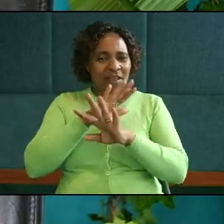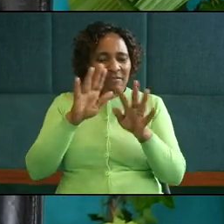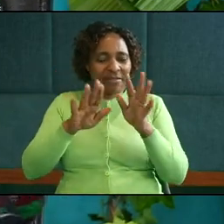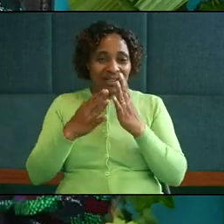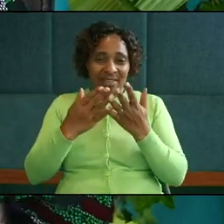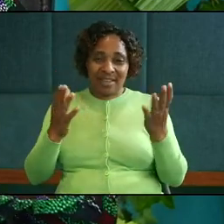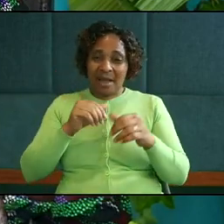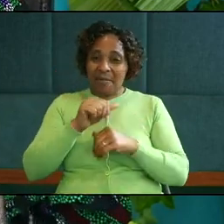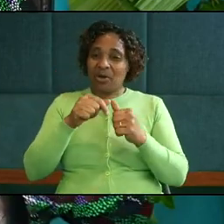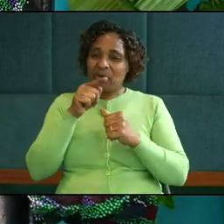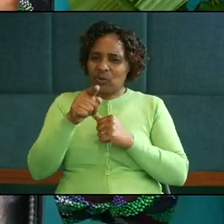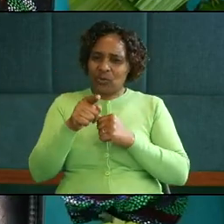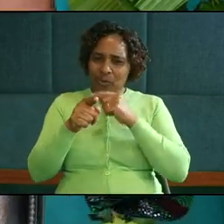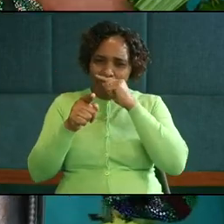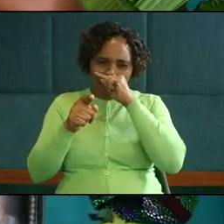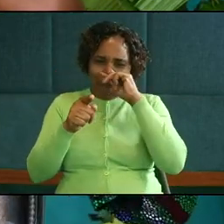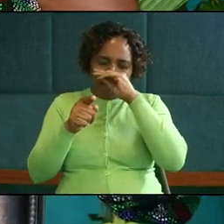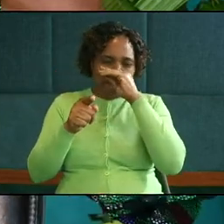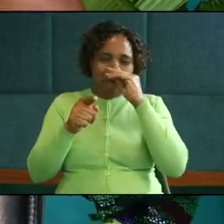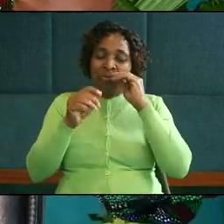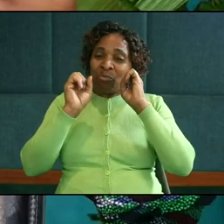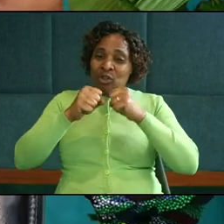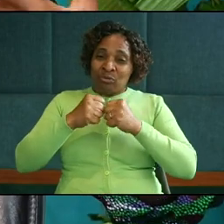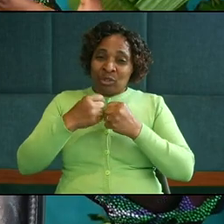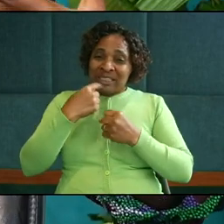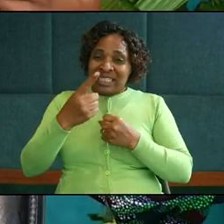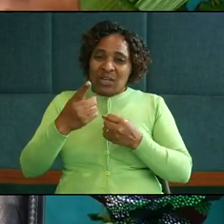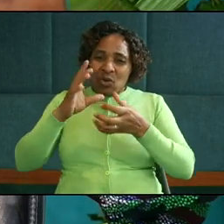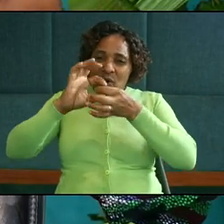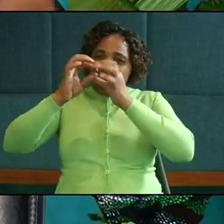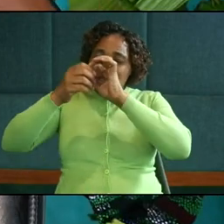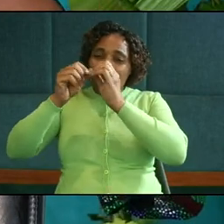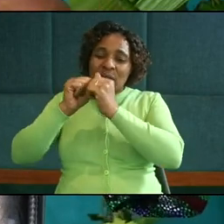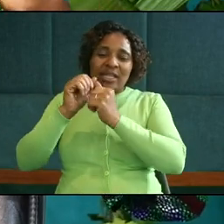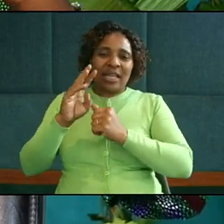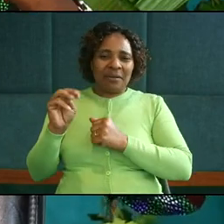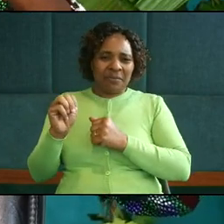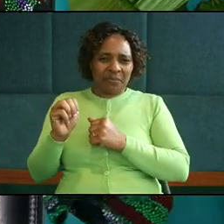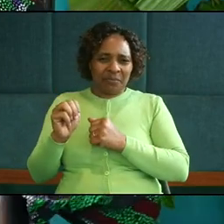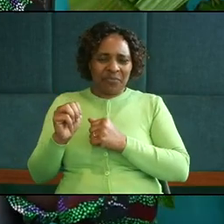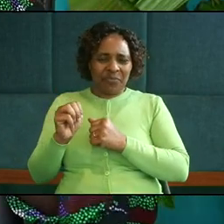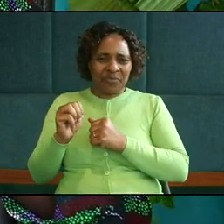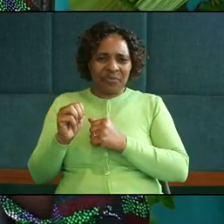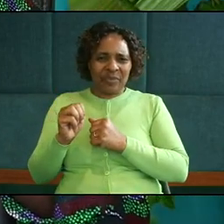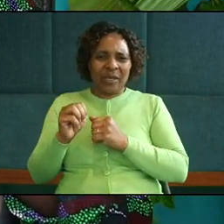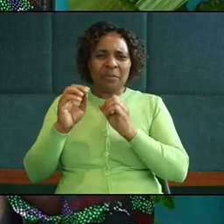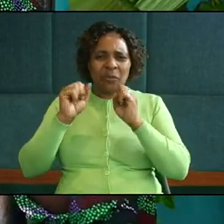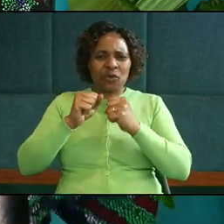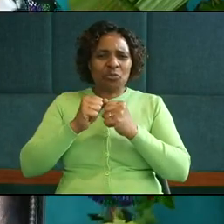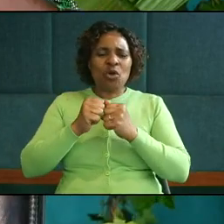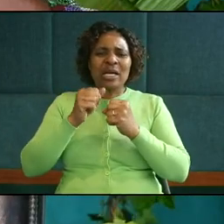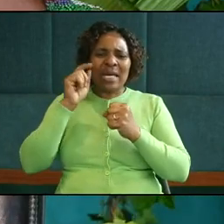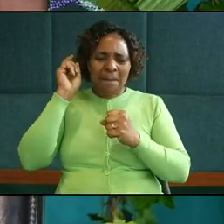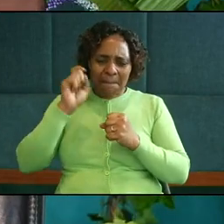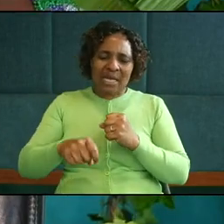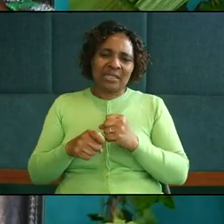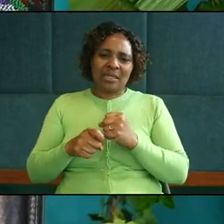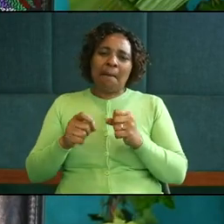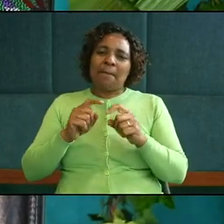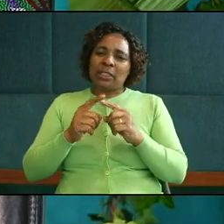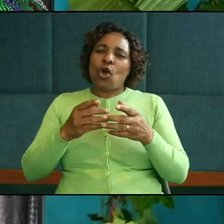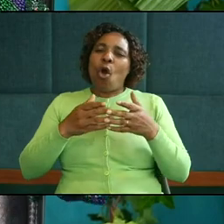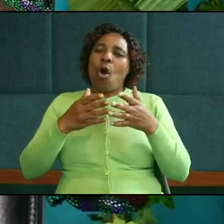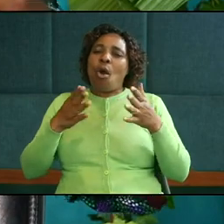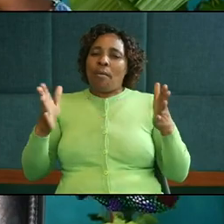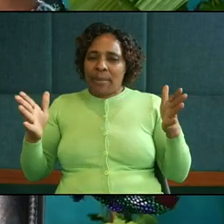about you, could you say that you can connect with them? Yeah. Not exactly. It just feels mystical. Yeah. But then when you open up